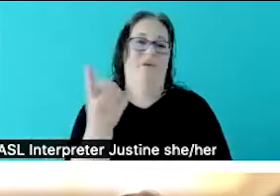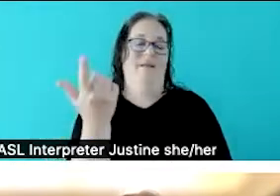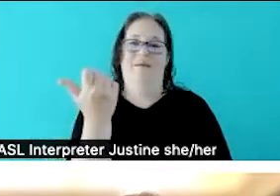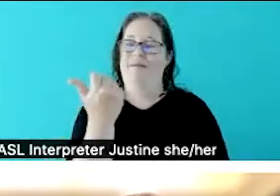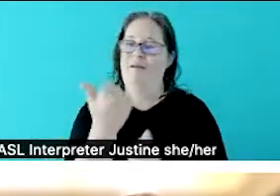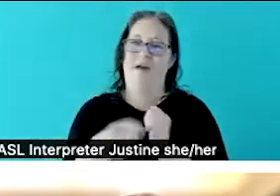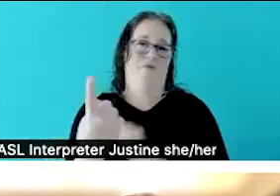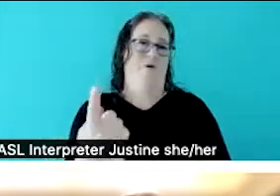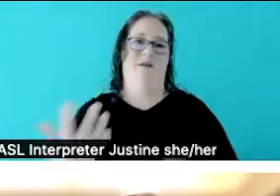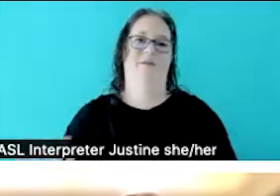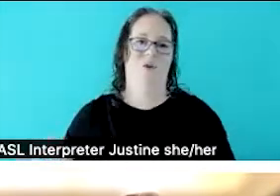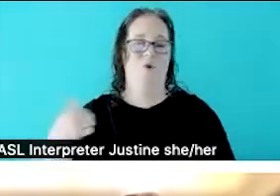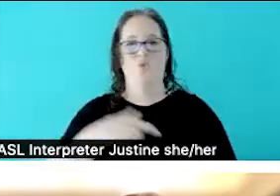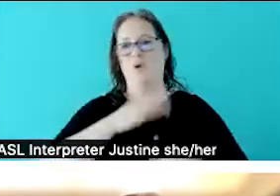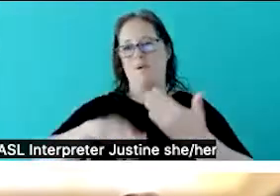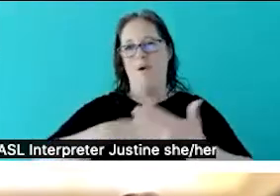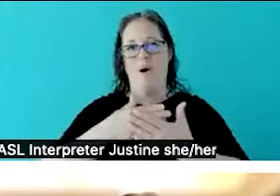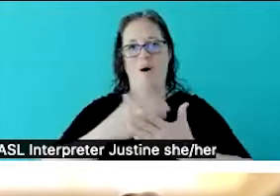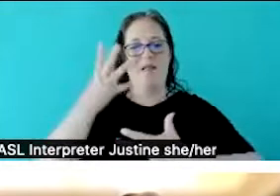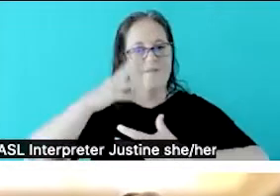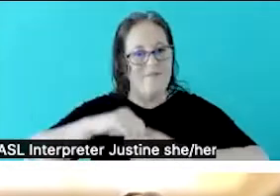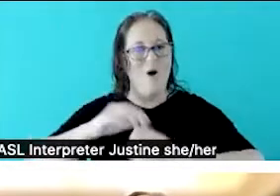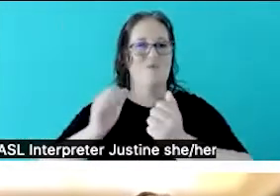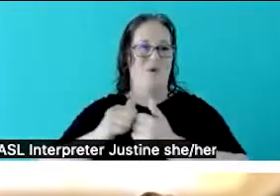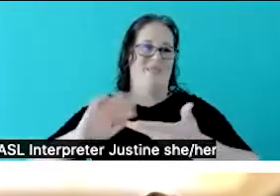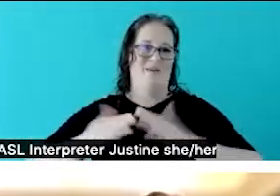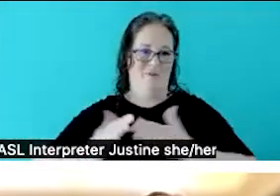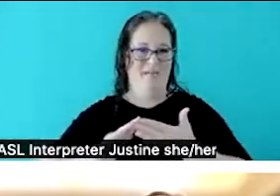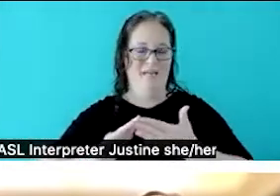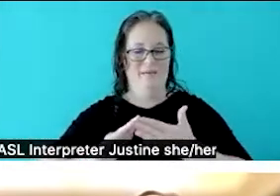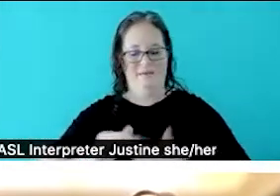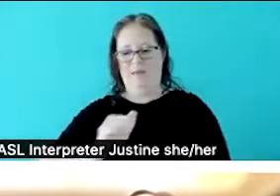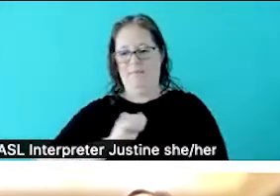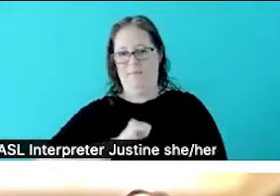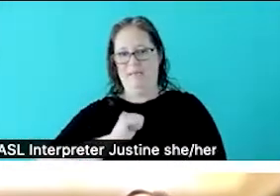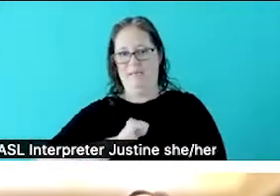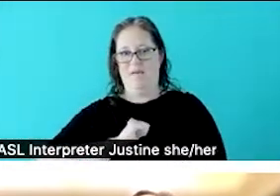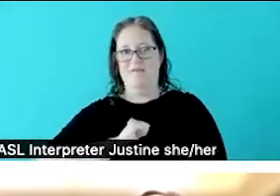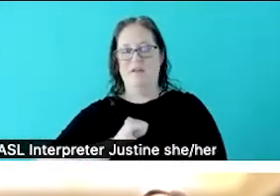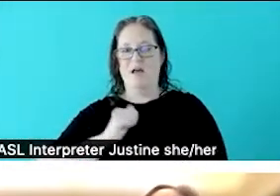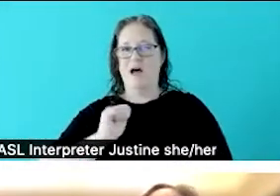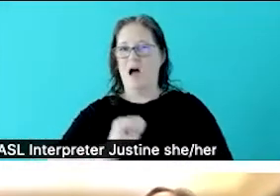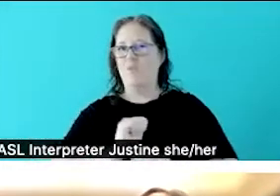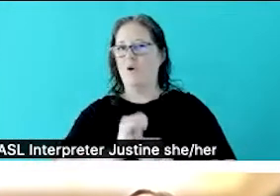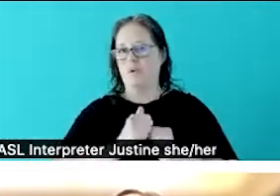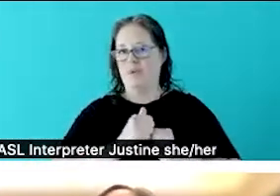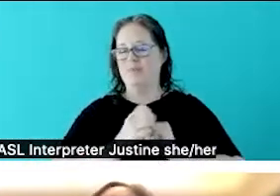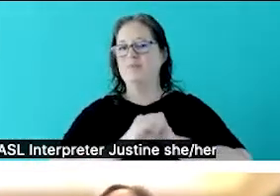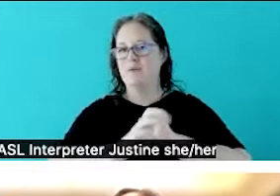involved in community. I myself work in marketing, but we have